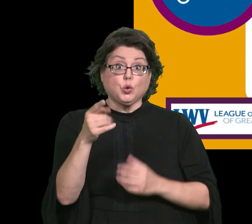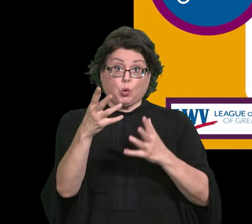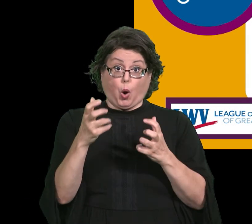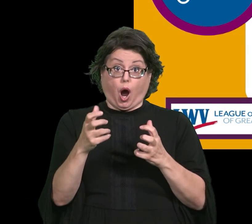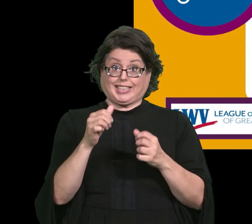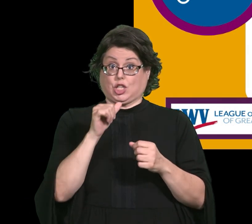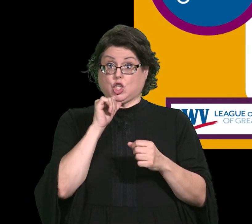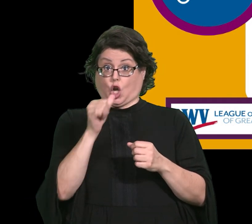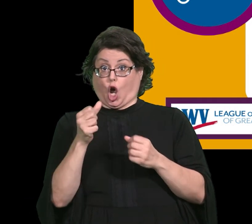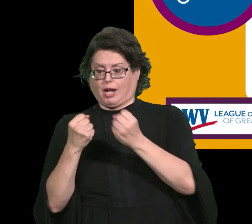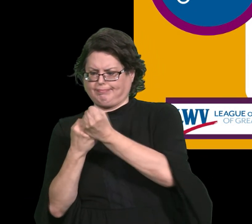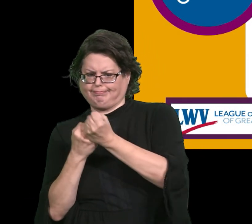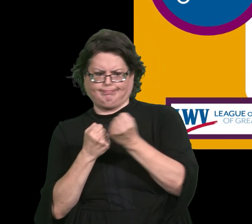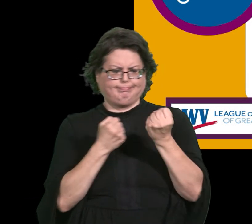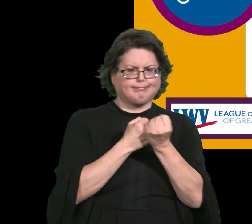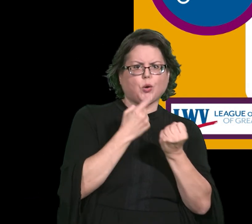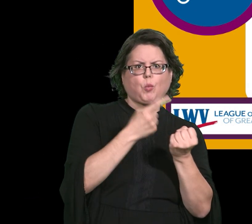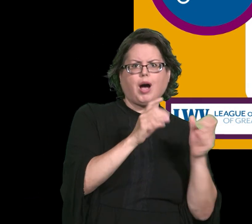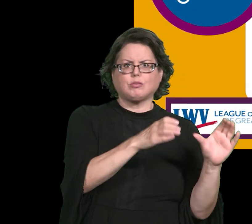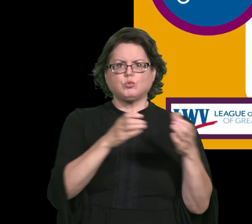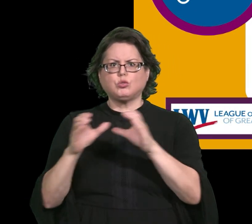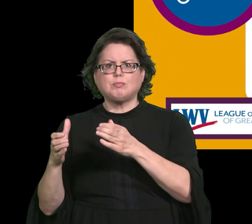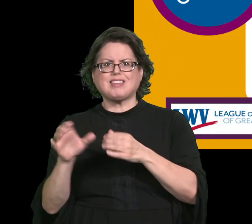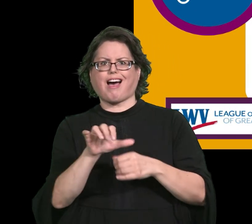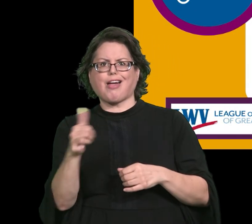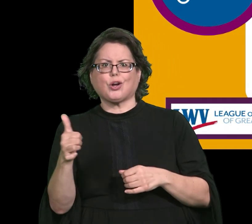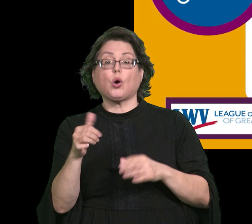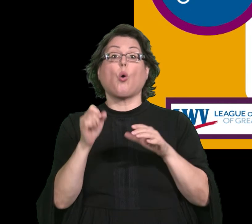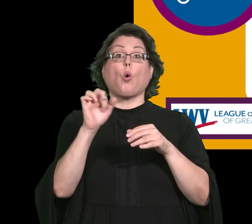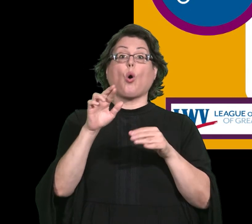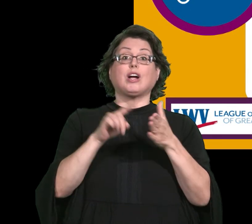If you want nonpartisan, accurate information about